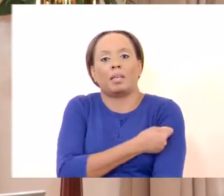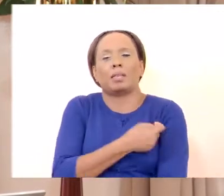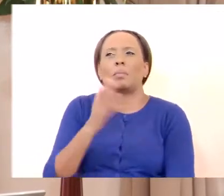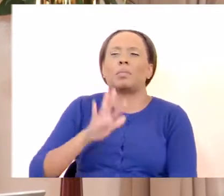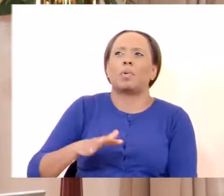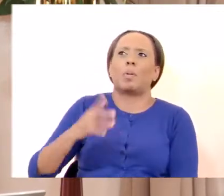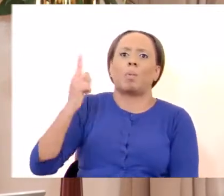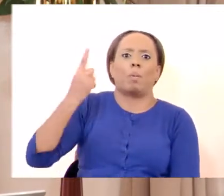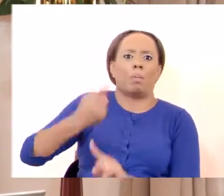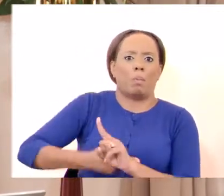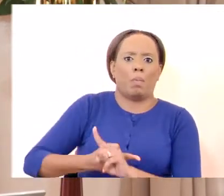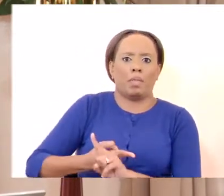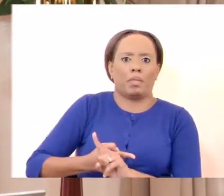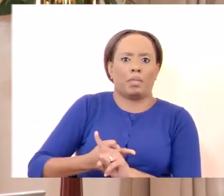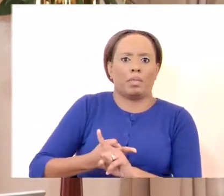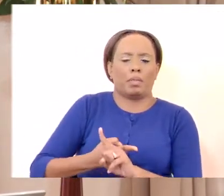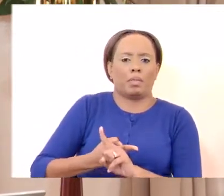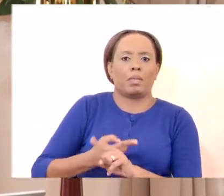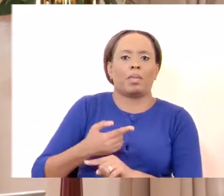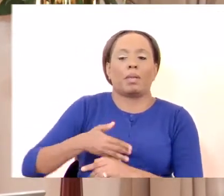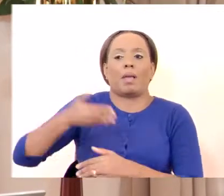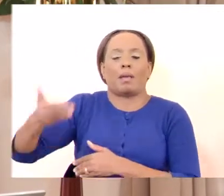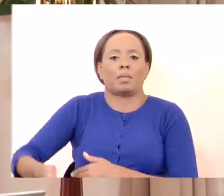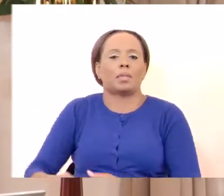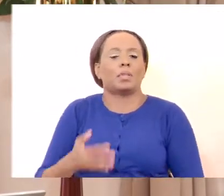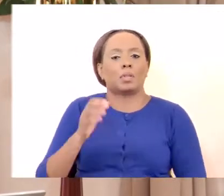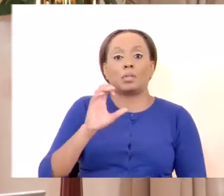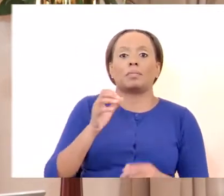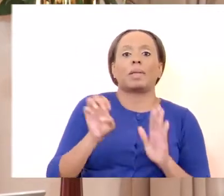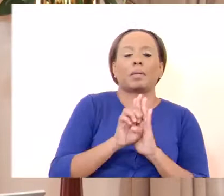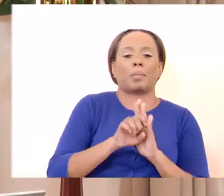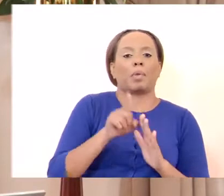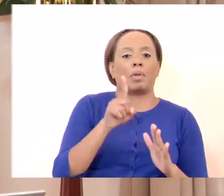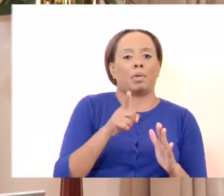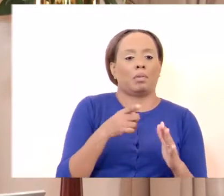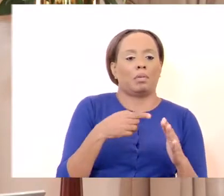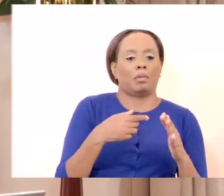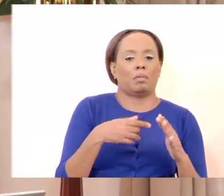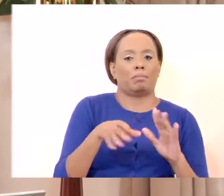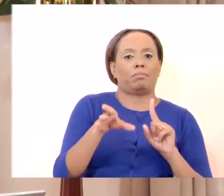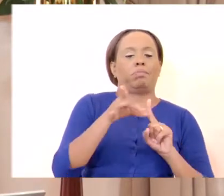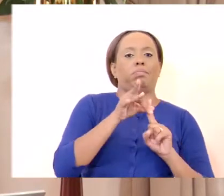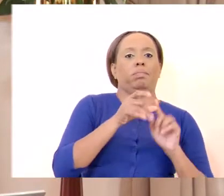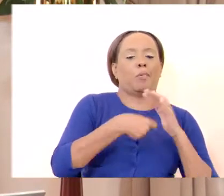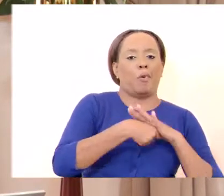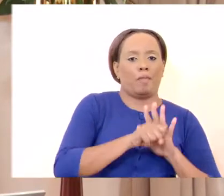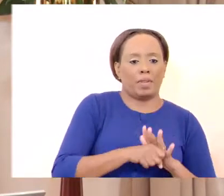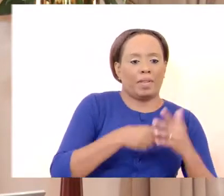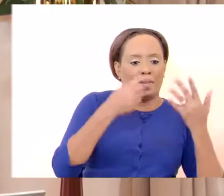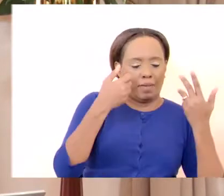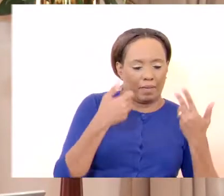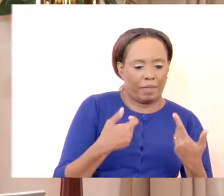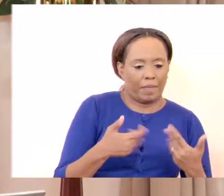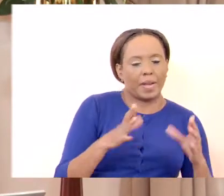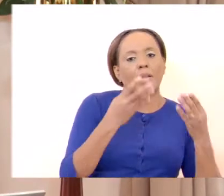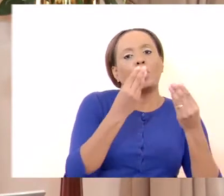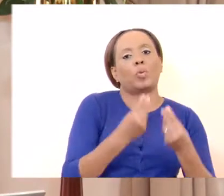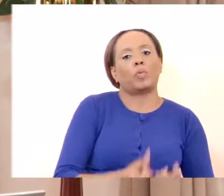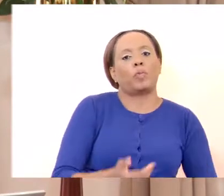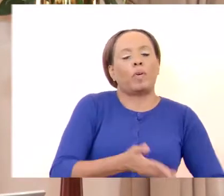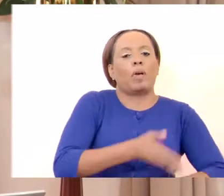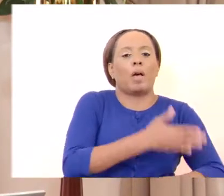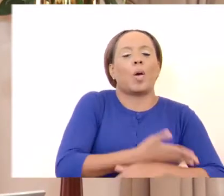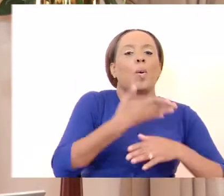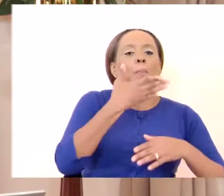month after they've had the infection. So there's no need to do any testing to see if you have antibodies to indicate whether you have